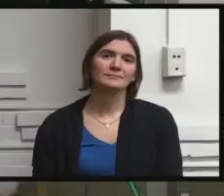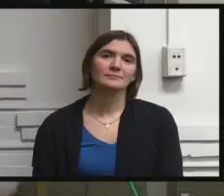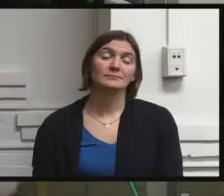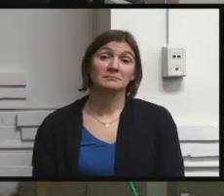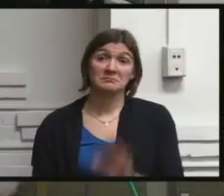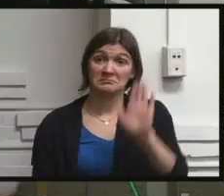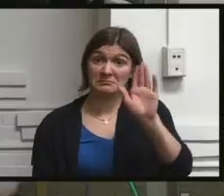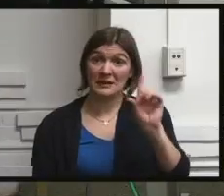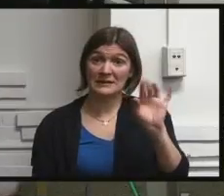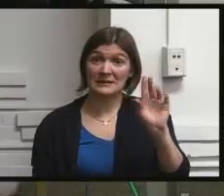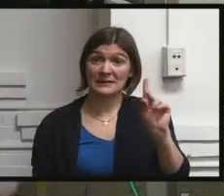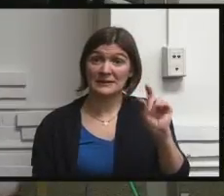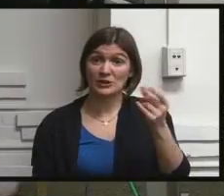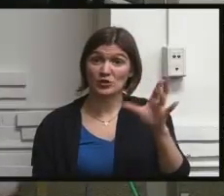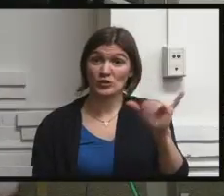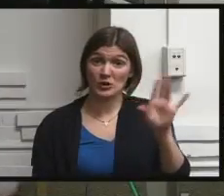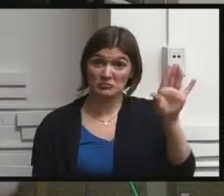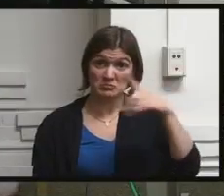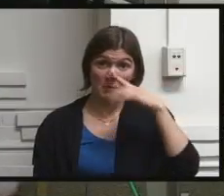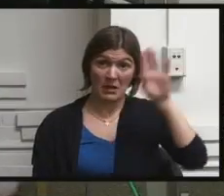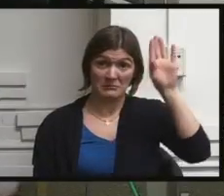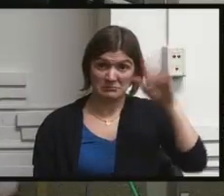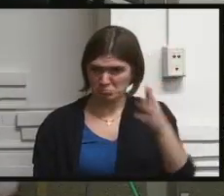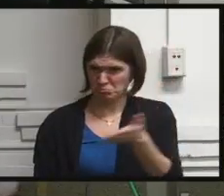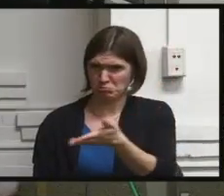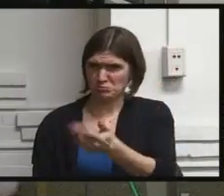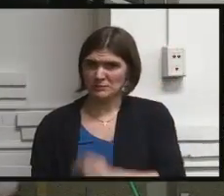If I may, Mr. Chairman. Yeah, go for it.